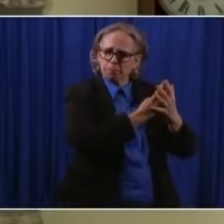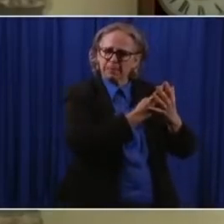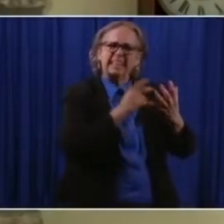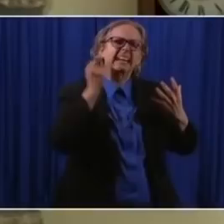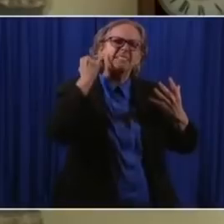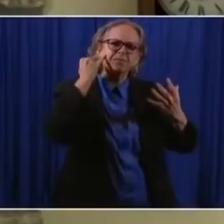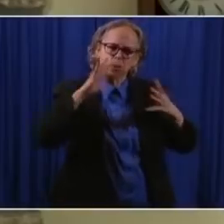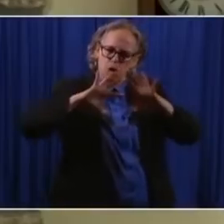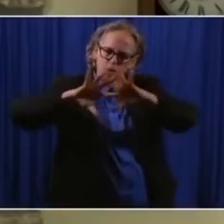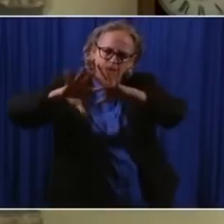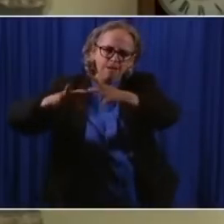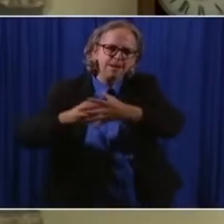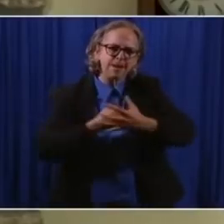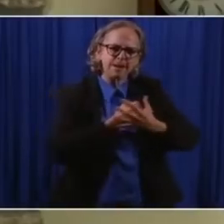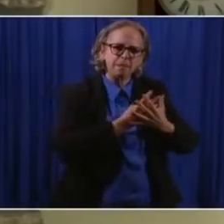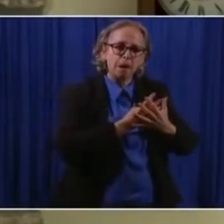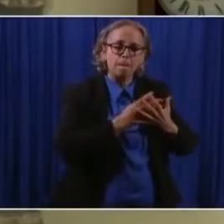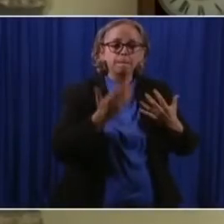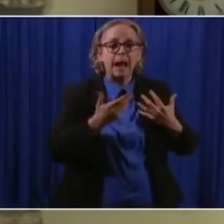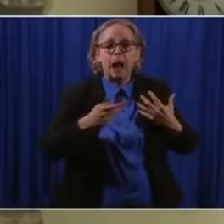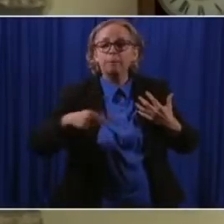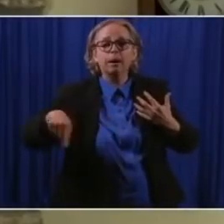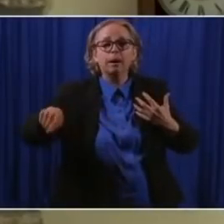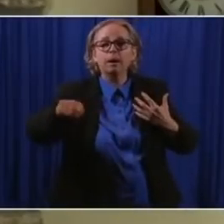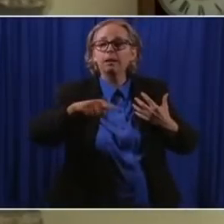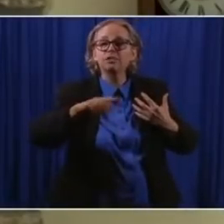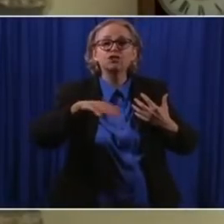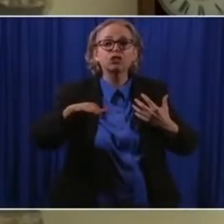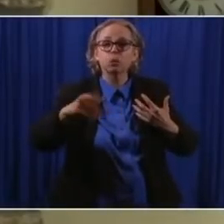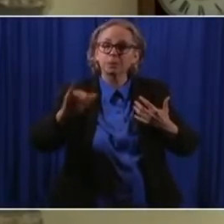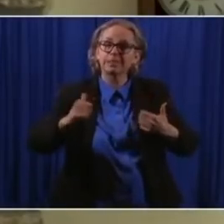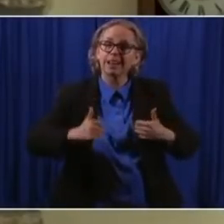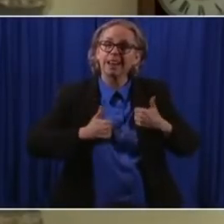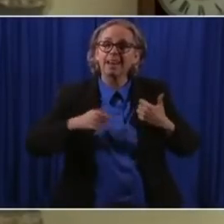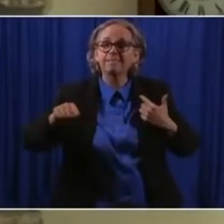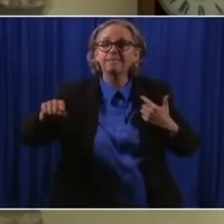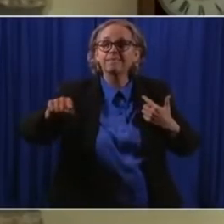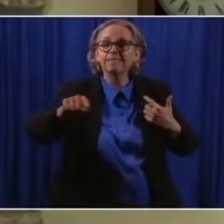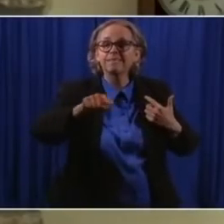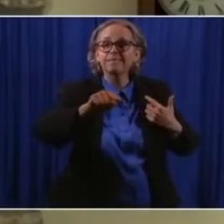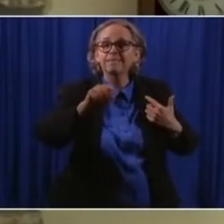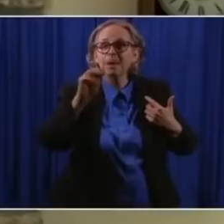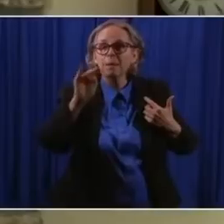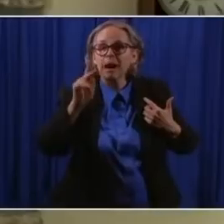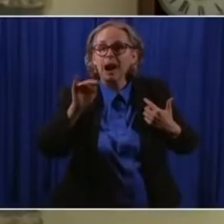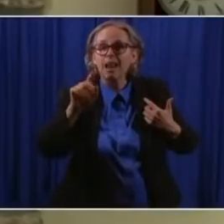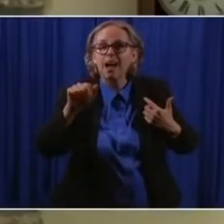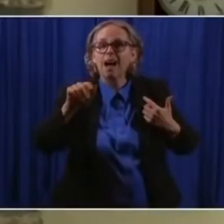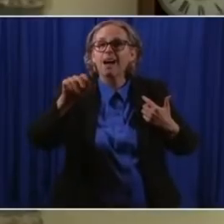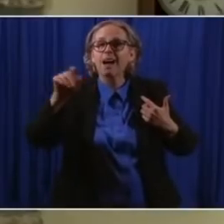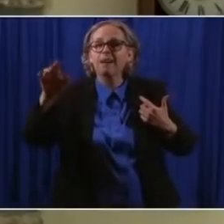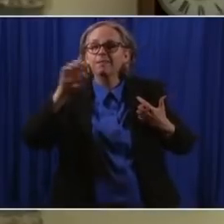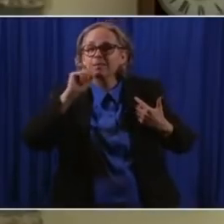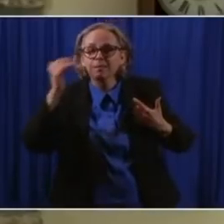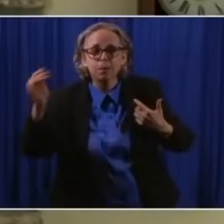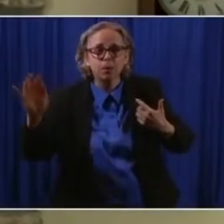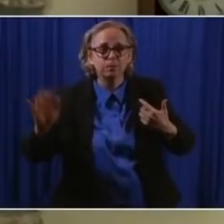maybe some of these children would be alive today. We have legislation that is pending in the General